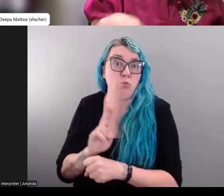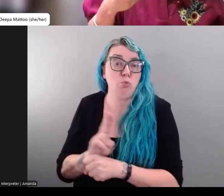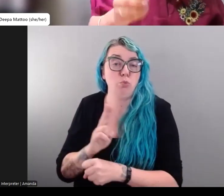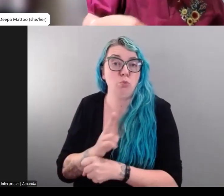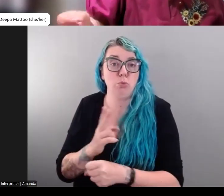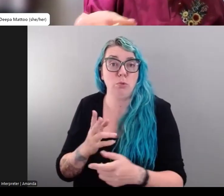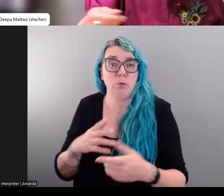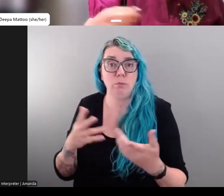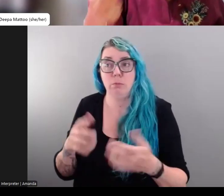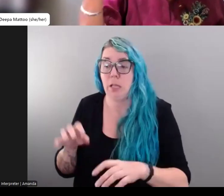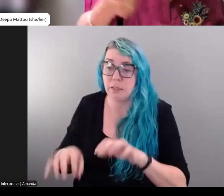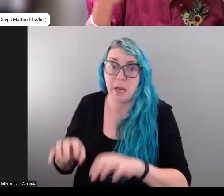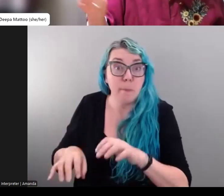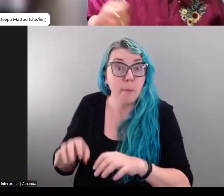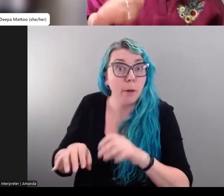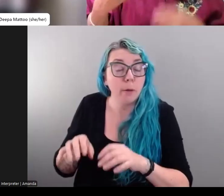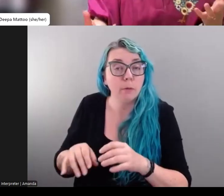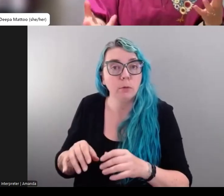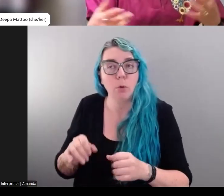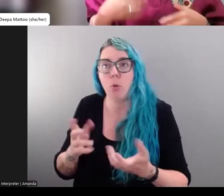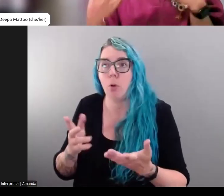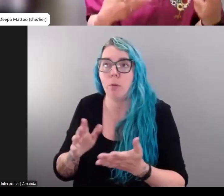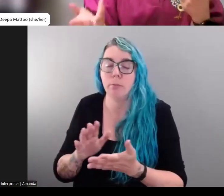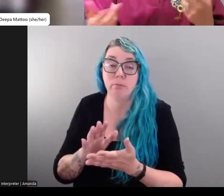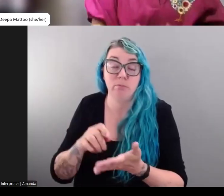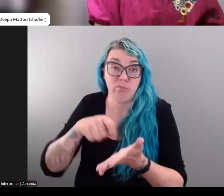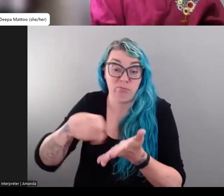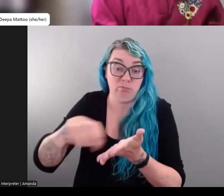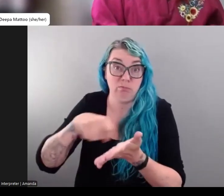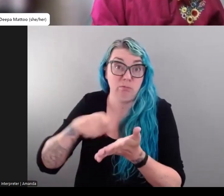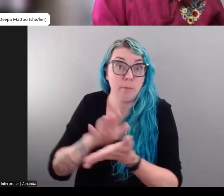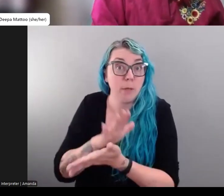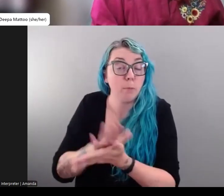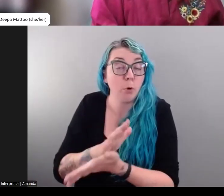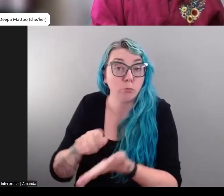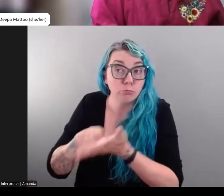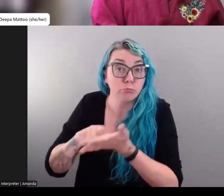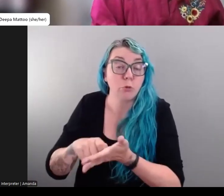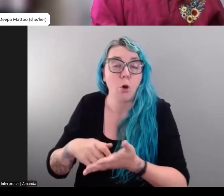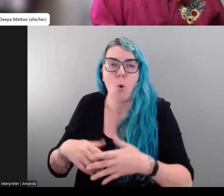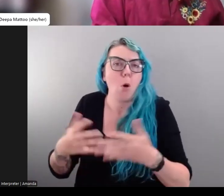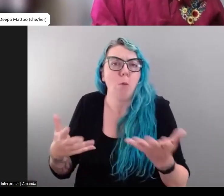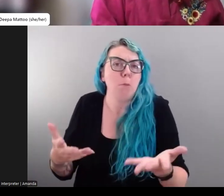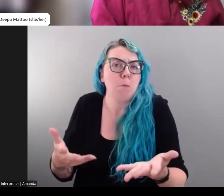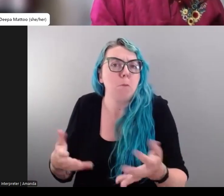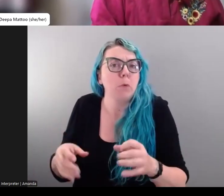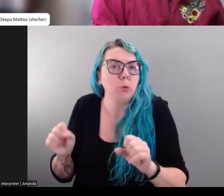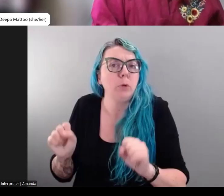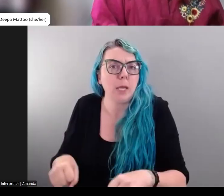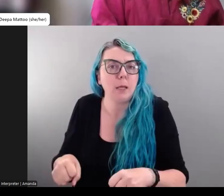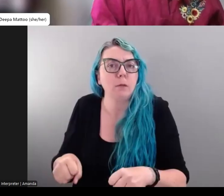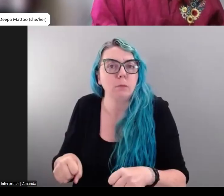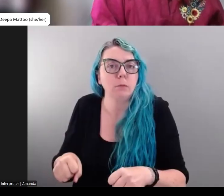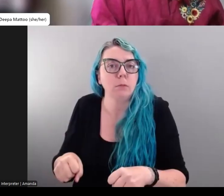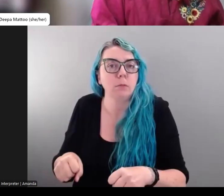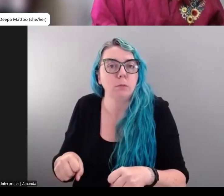school type where you're using your pen and paper and sitting with the person and doing it. And those questions can be